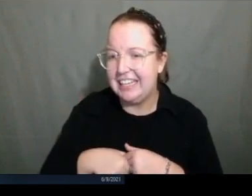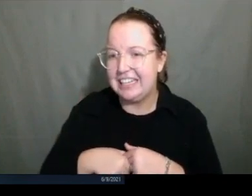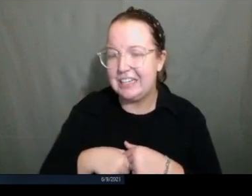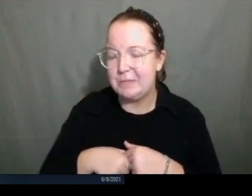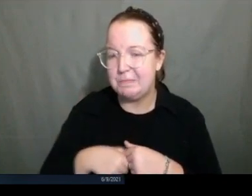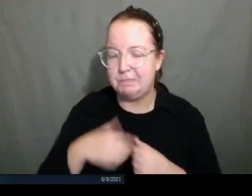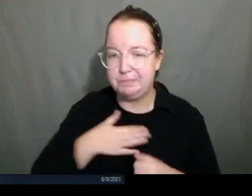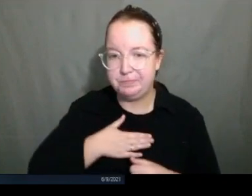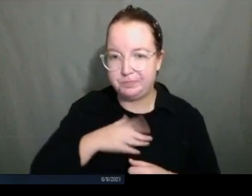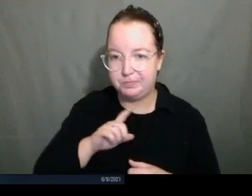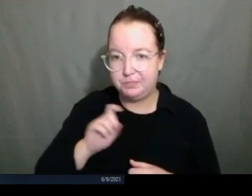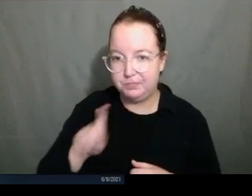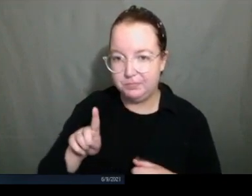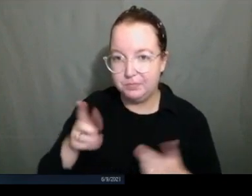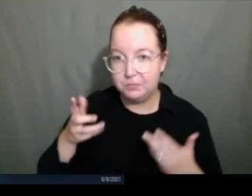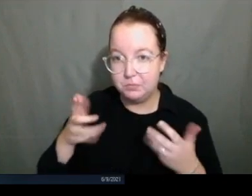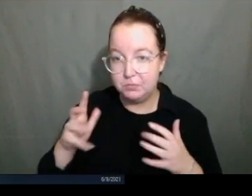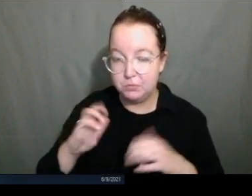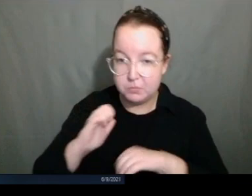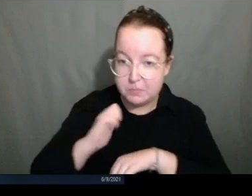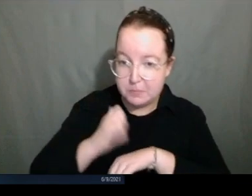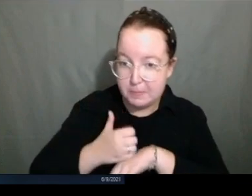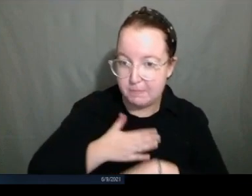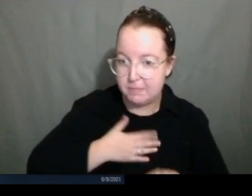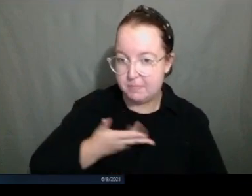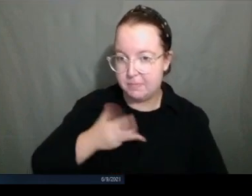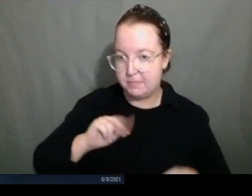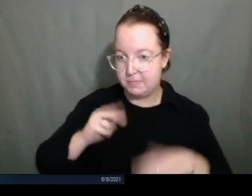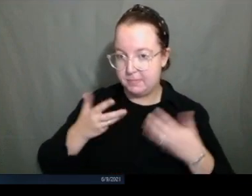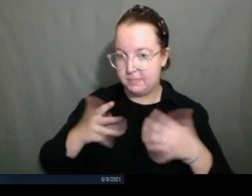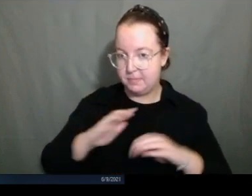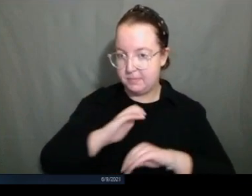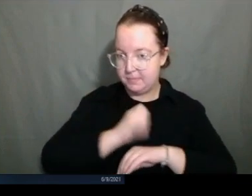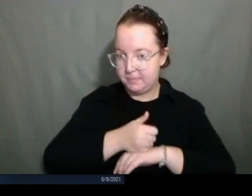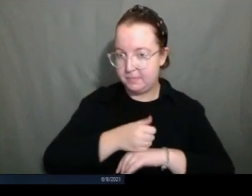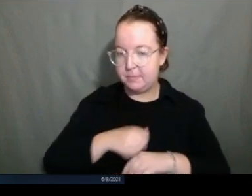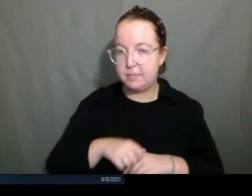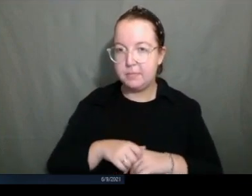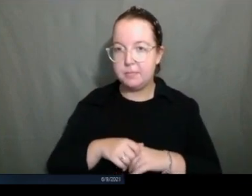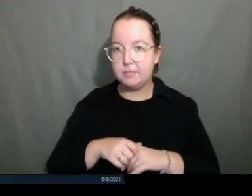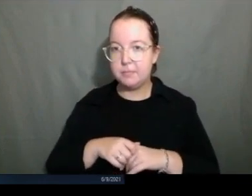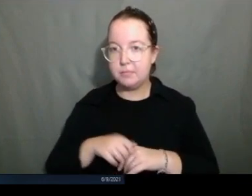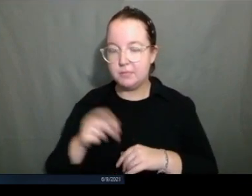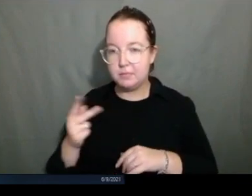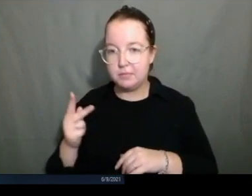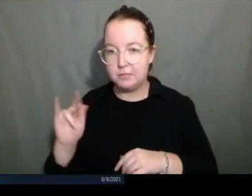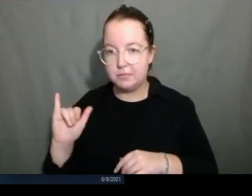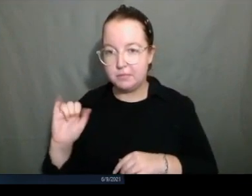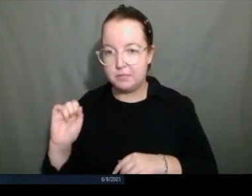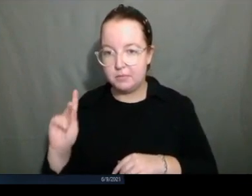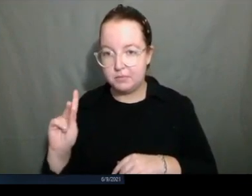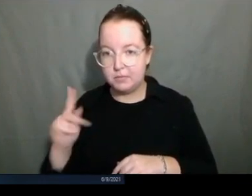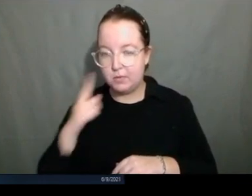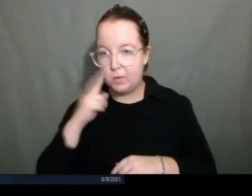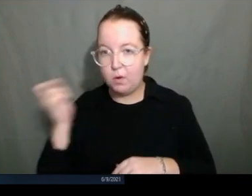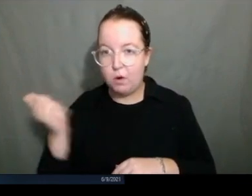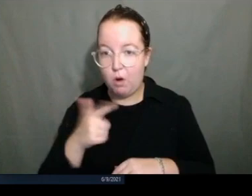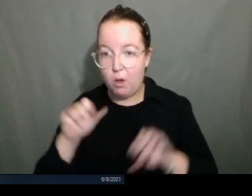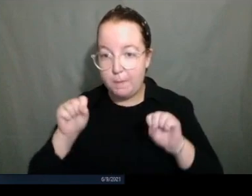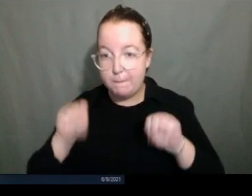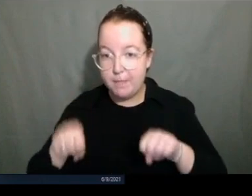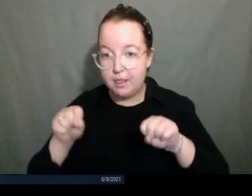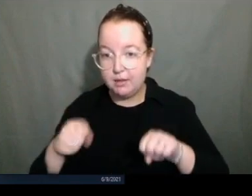is, so I've already set up my own. I know there's going to be a kiosk set up at every Ability One